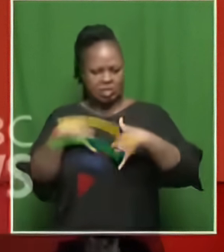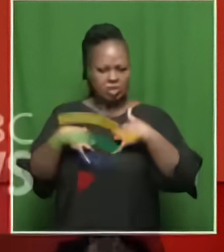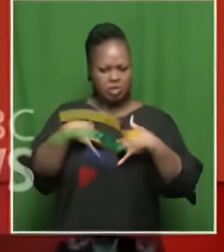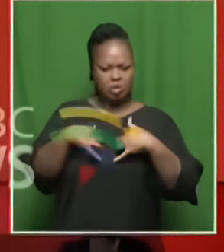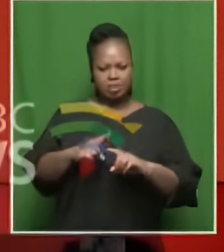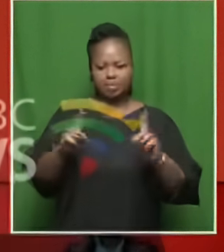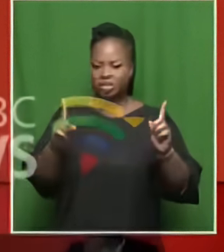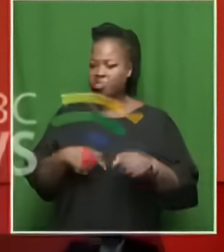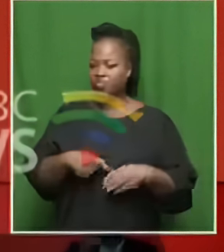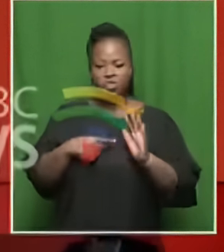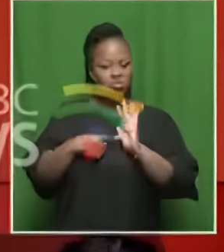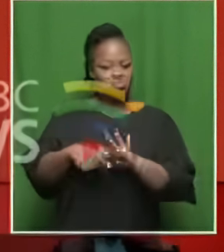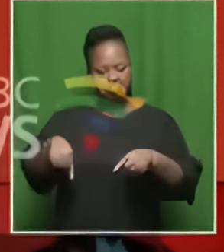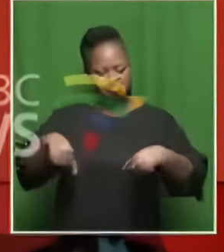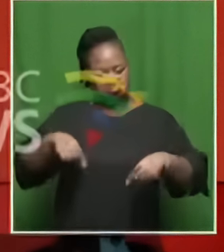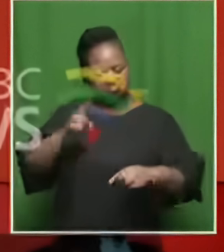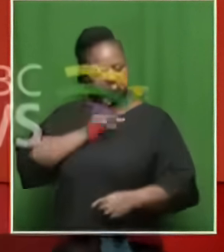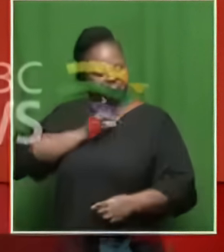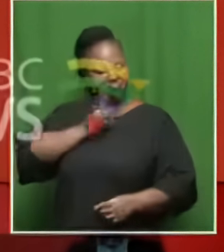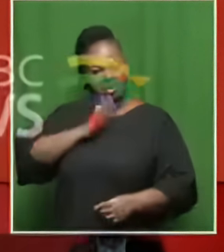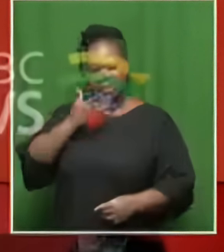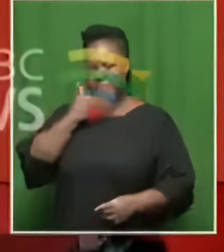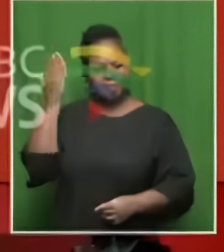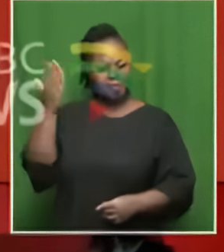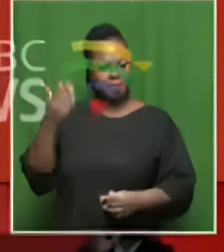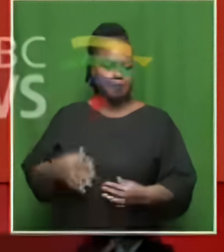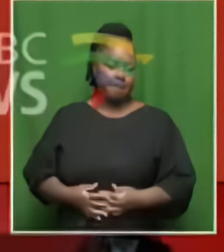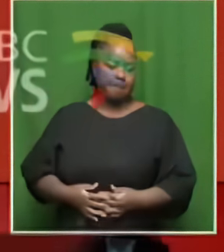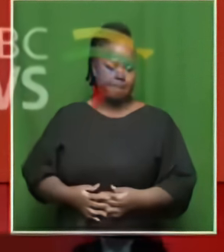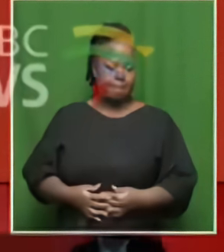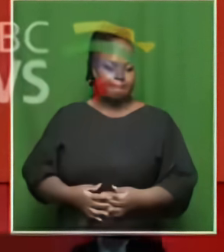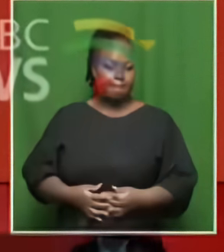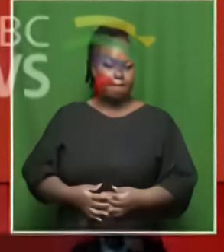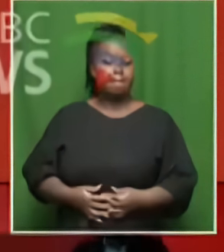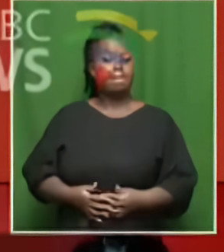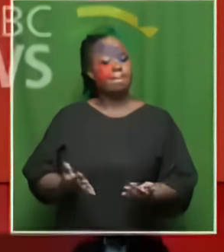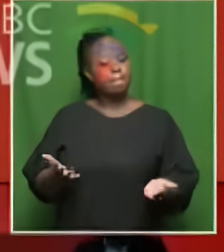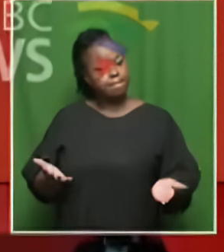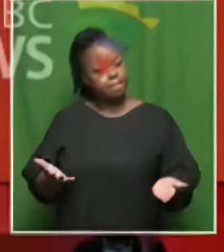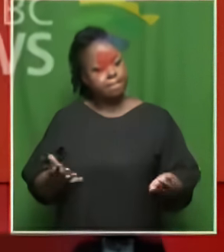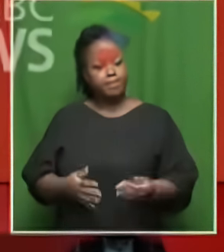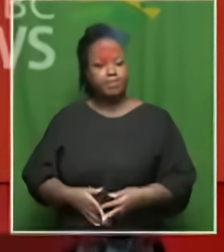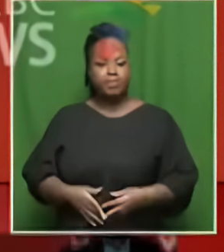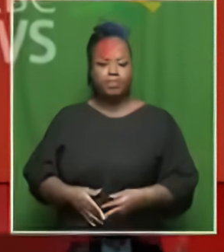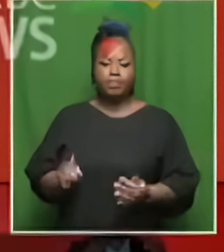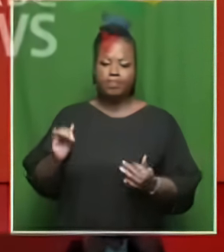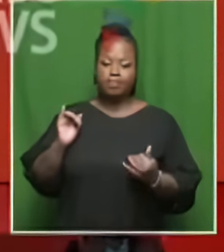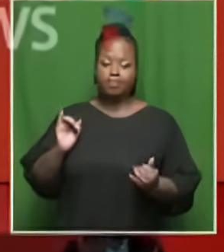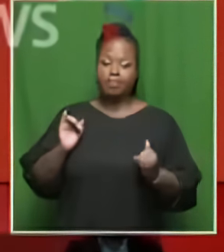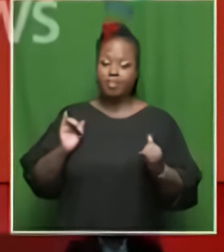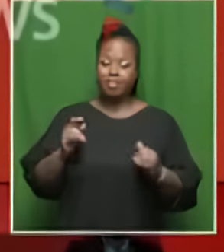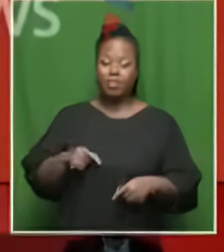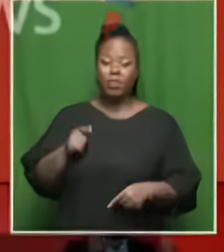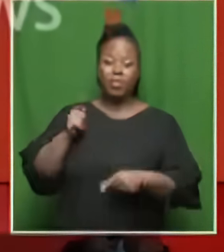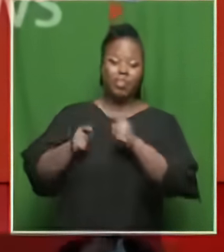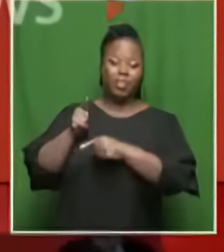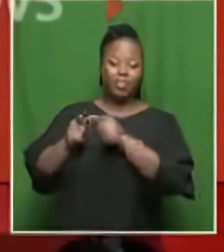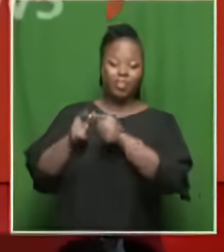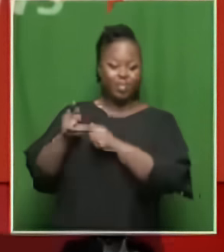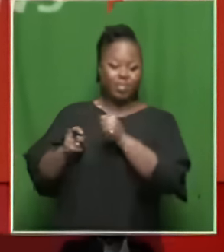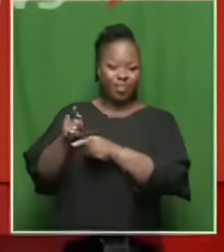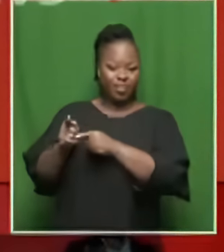and no displayed fear of retaliation. Therefore, the sudden emergence of alleged threats at